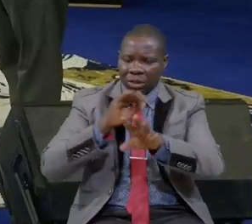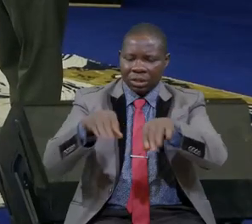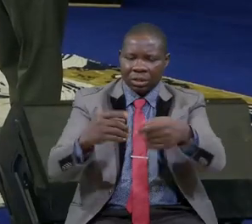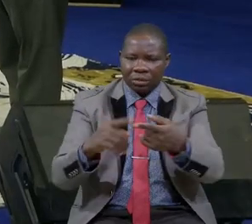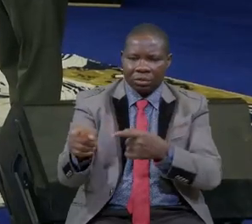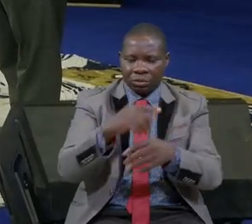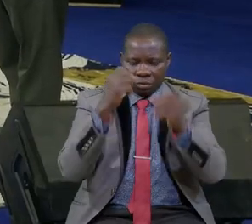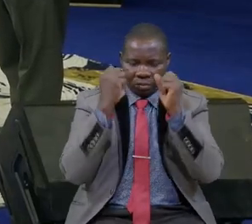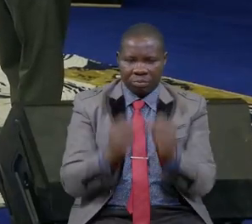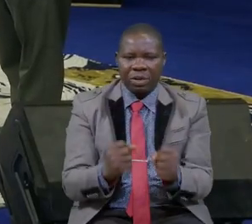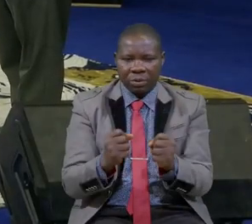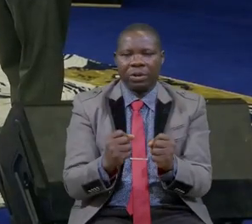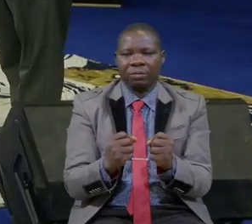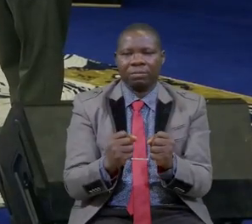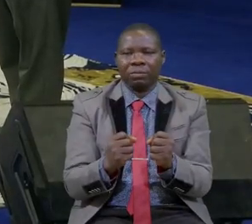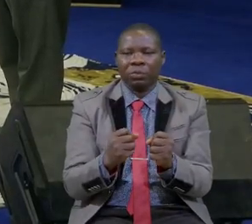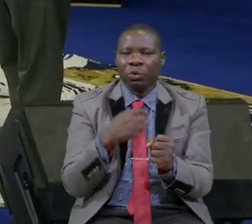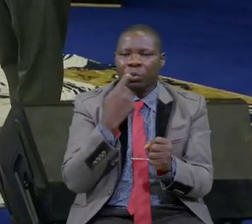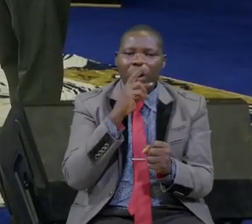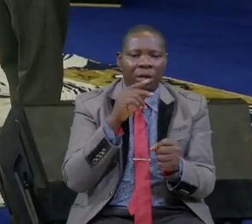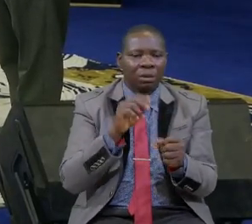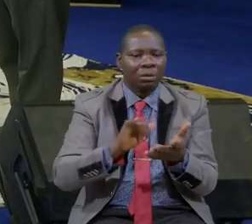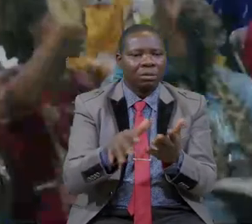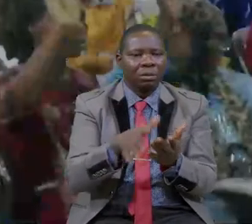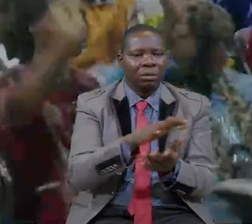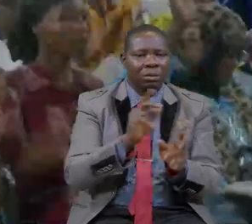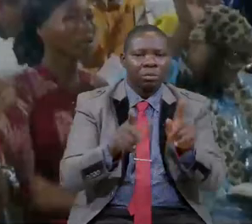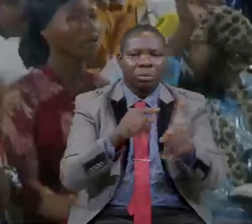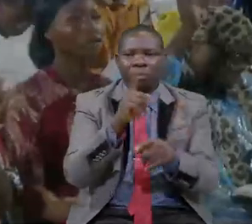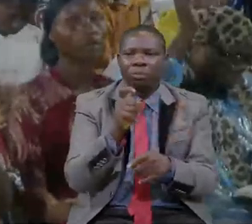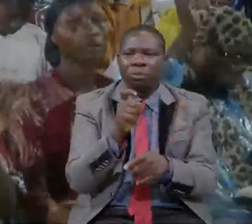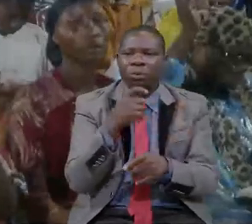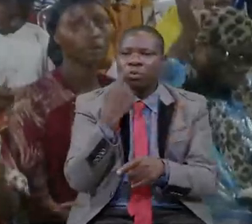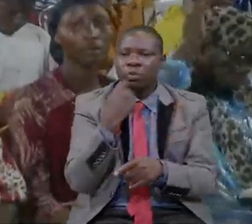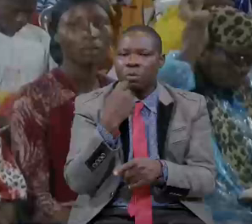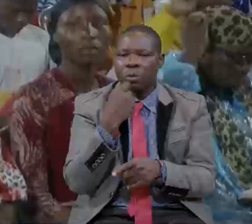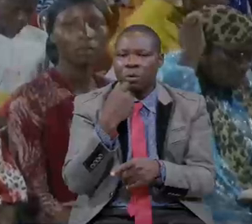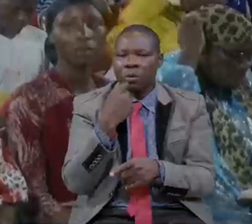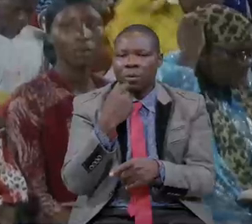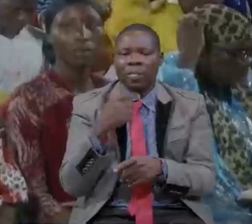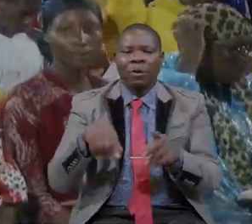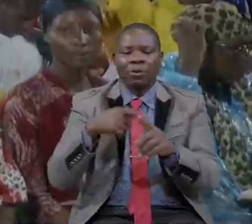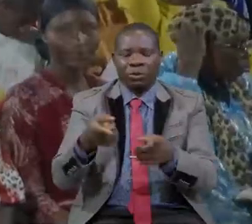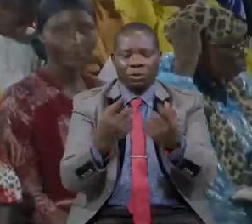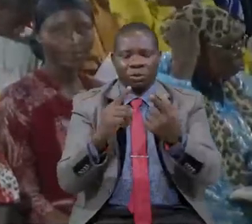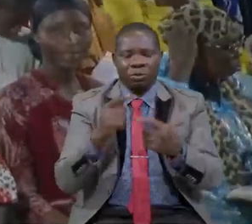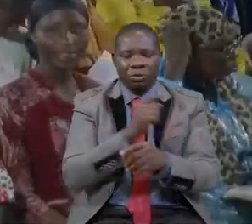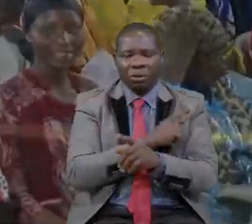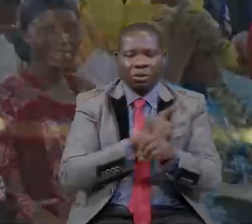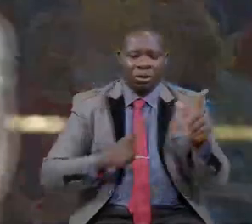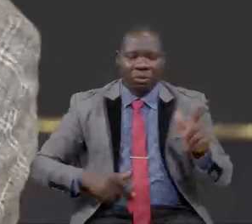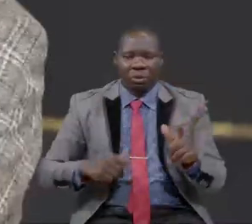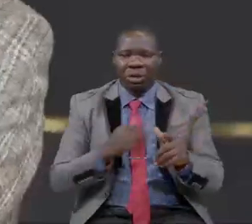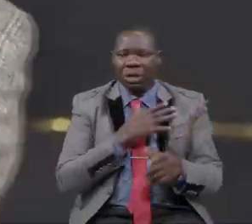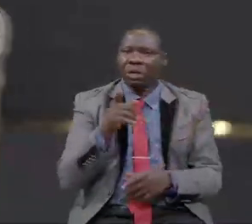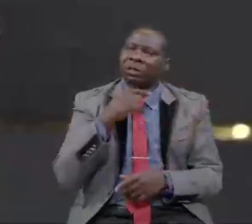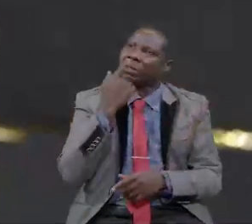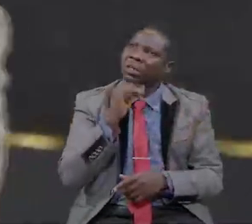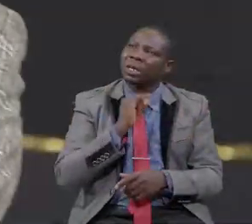power. Who are those people? You know, when you come to Christ and you say, I need this